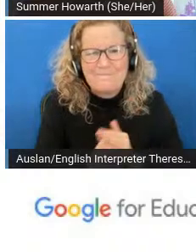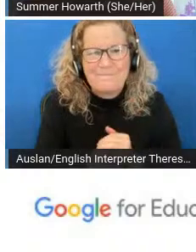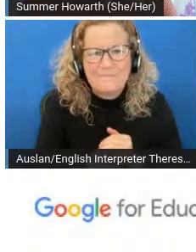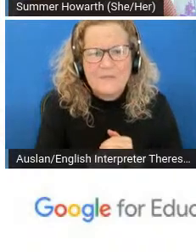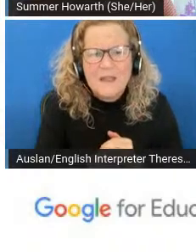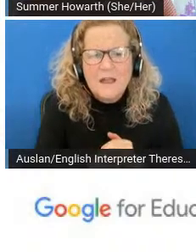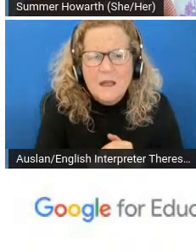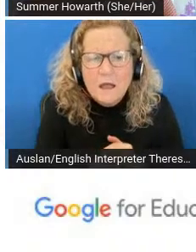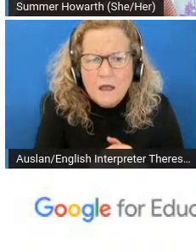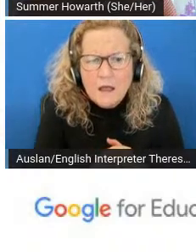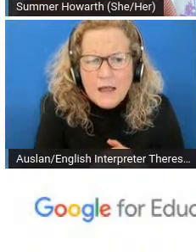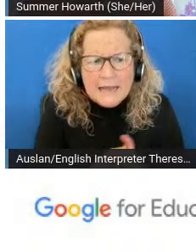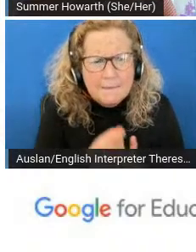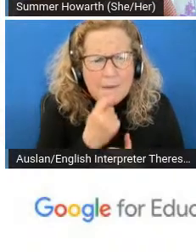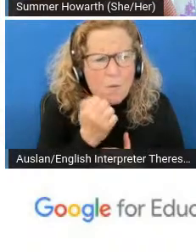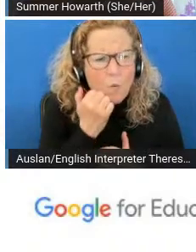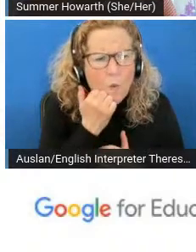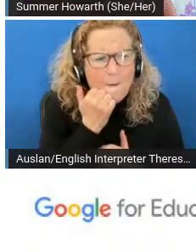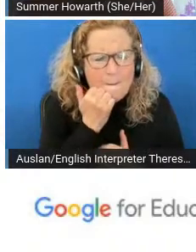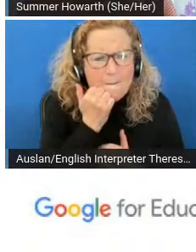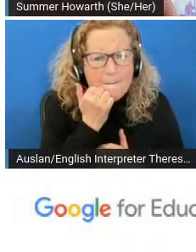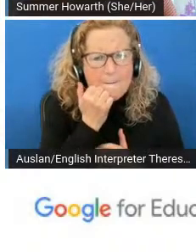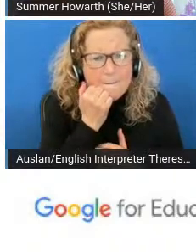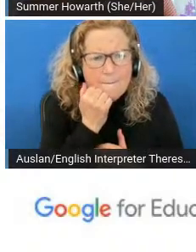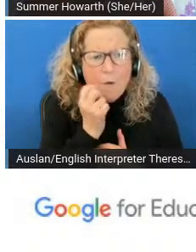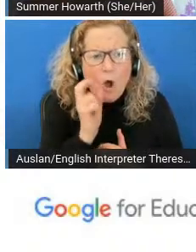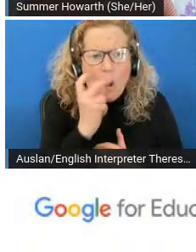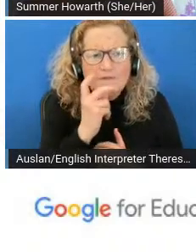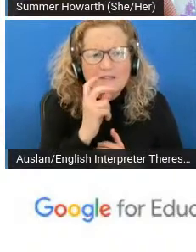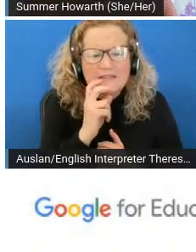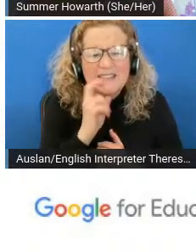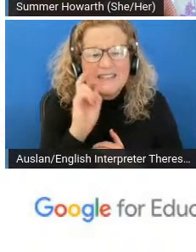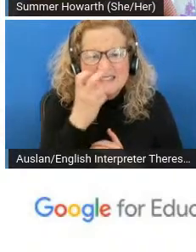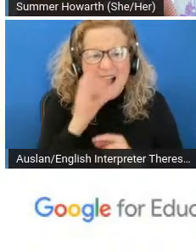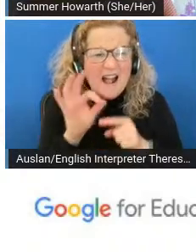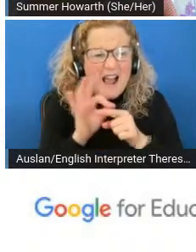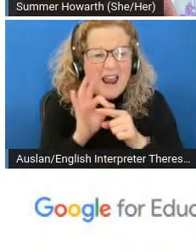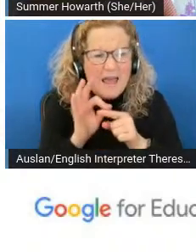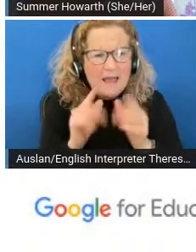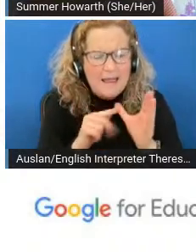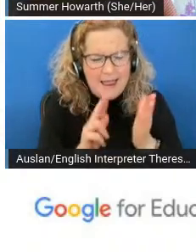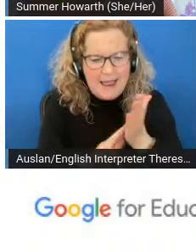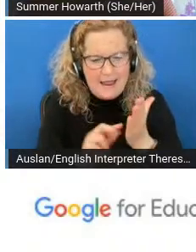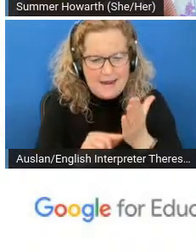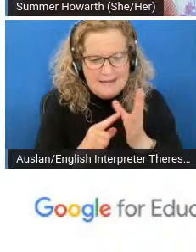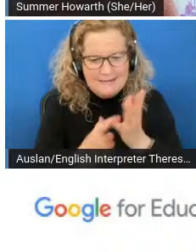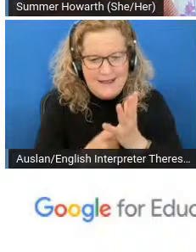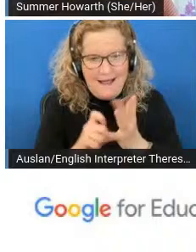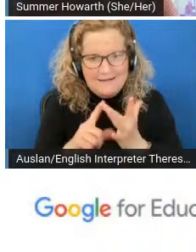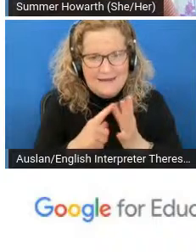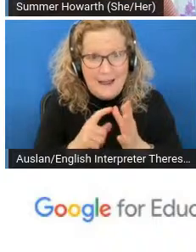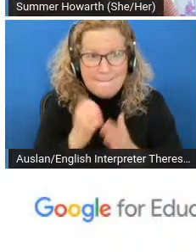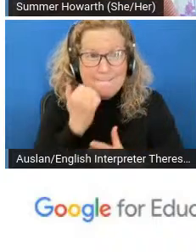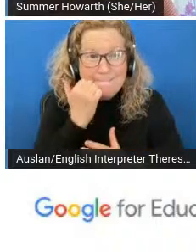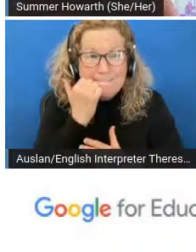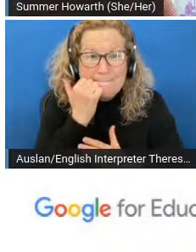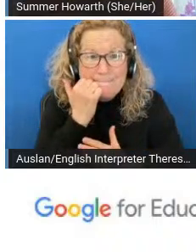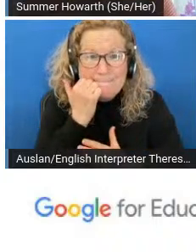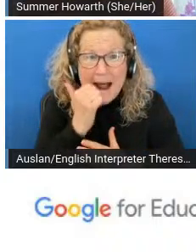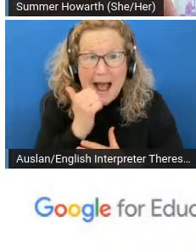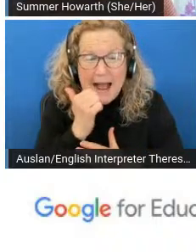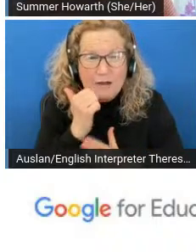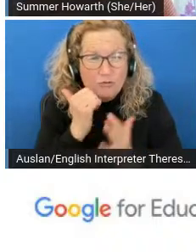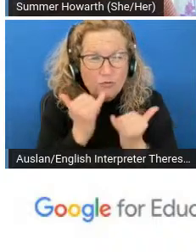warm, because often the darkest color you see in Antarctica is often black. It almost gets down to black. That's really cold,